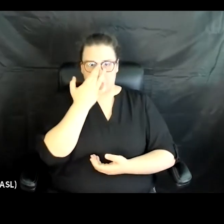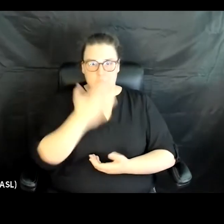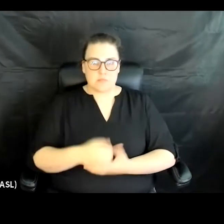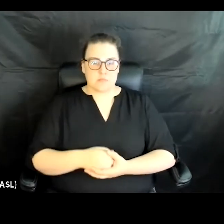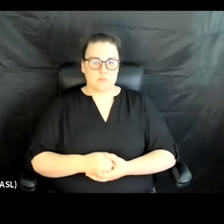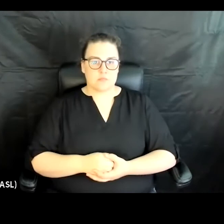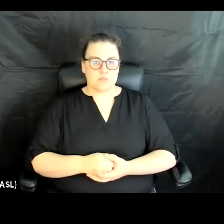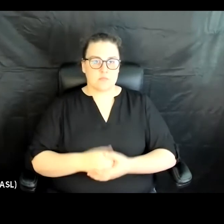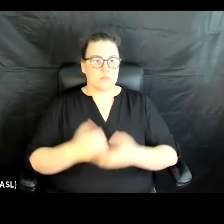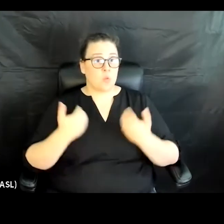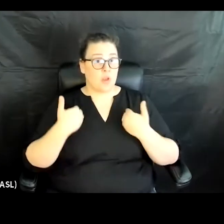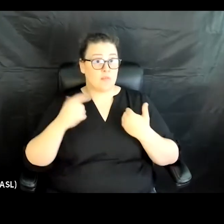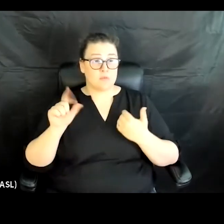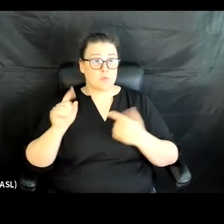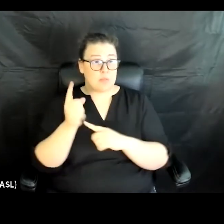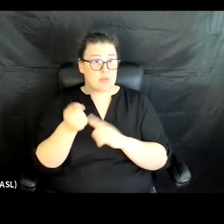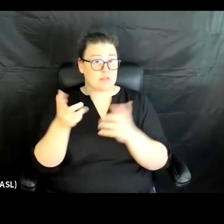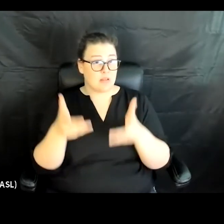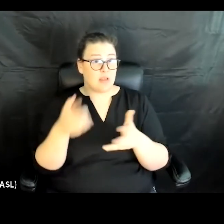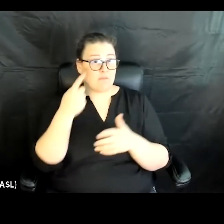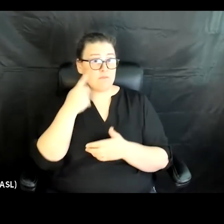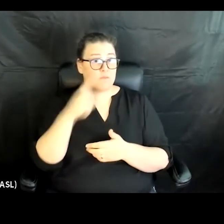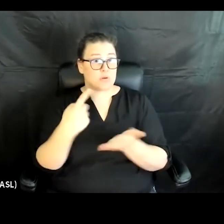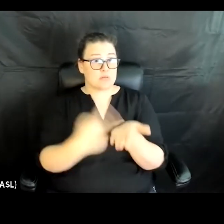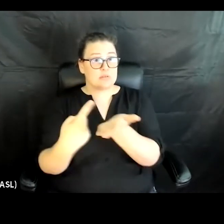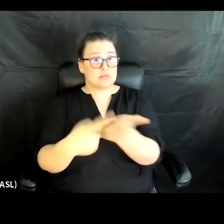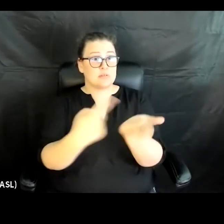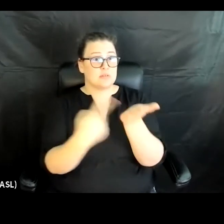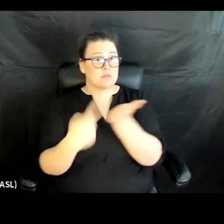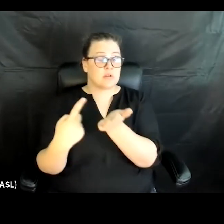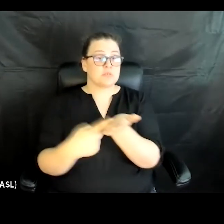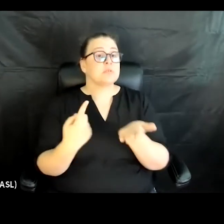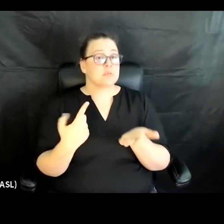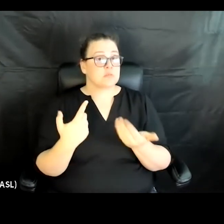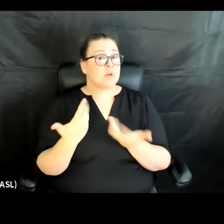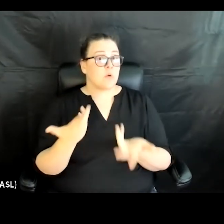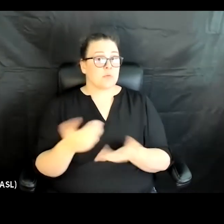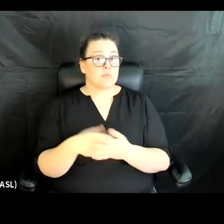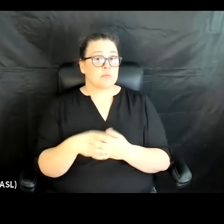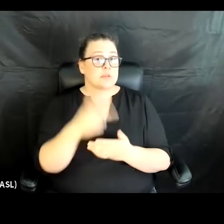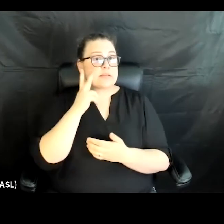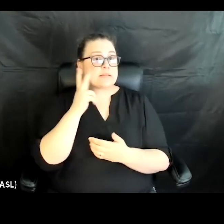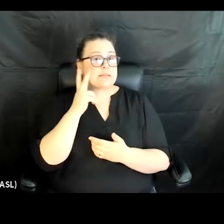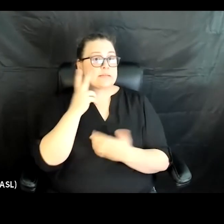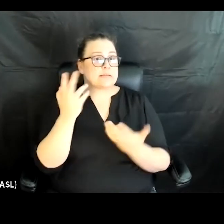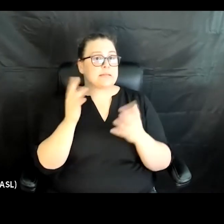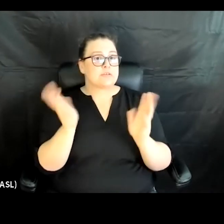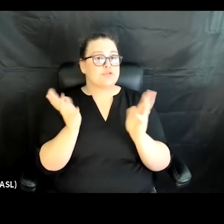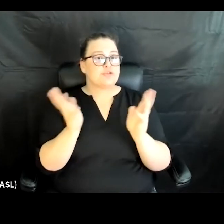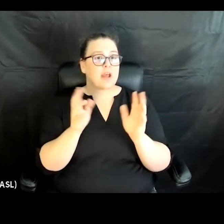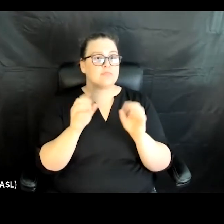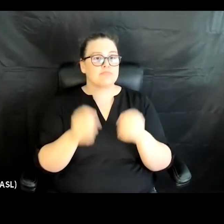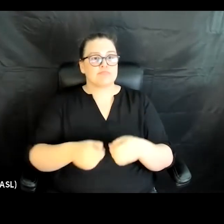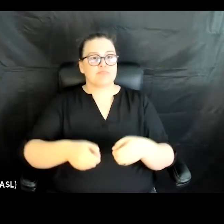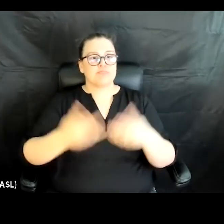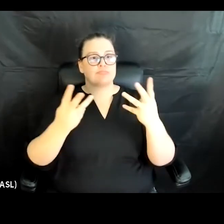good 20 minutes, I think, left for discussion. So let's see what we've accumulated in the chat. I've